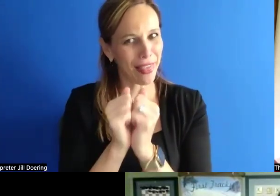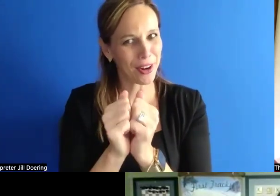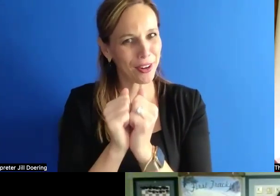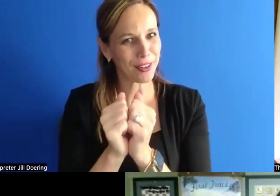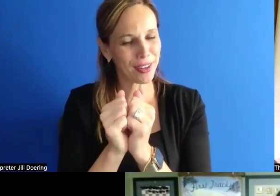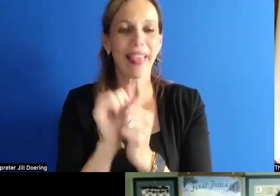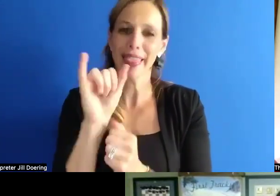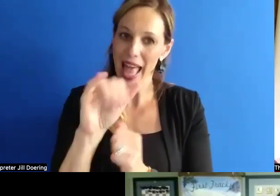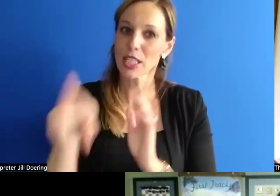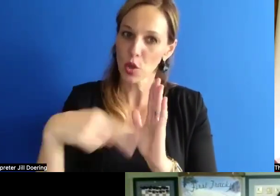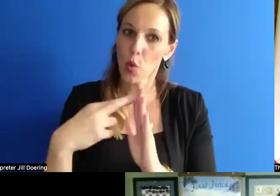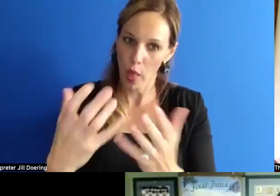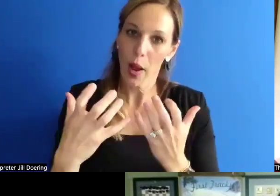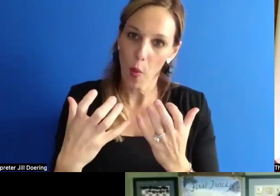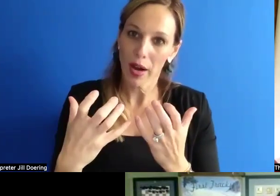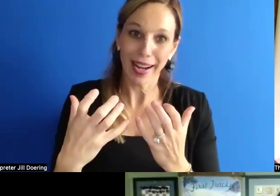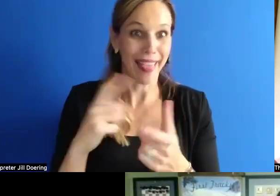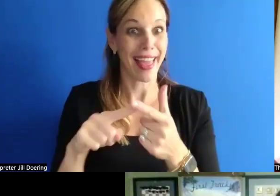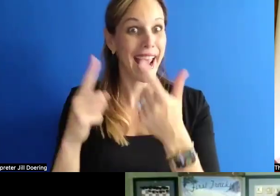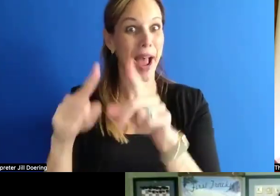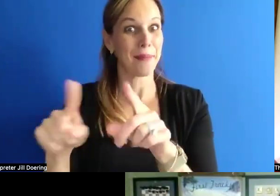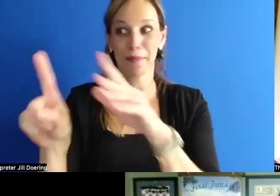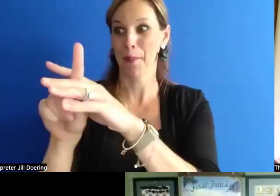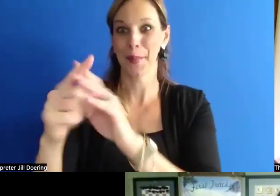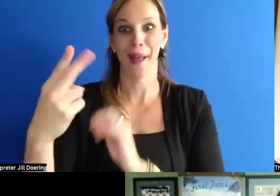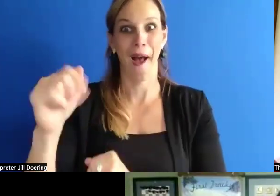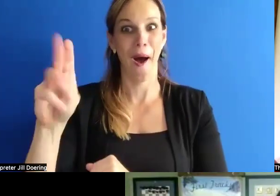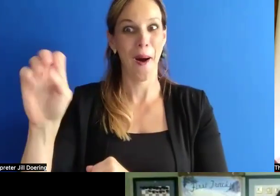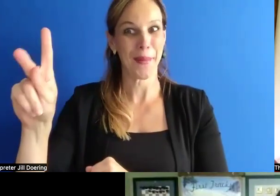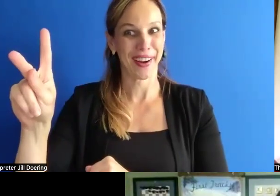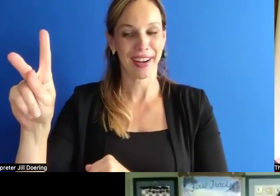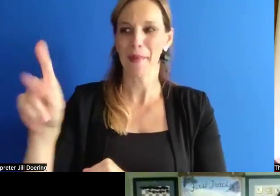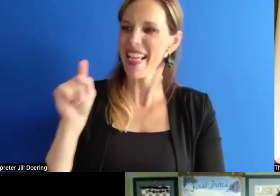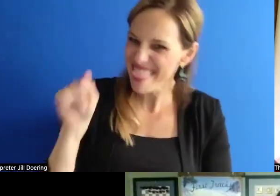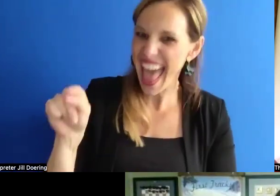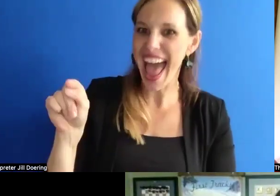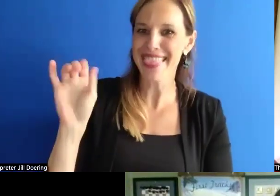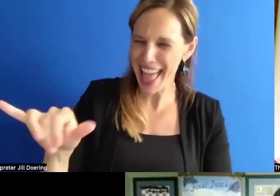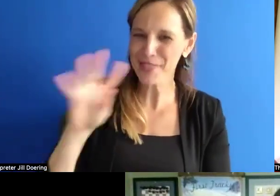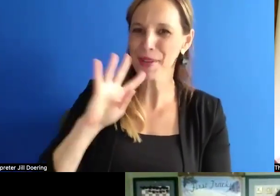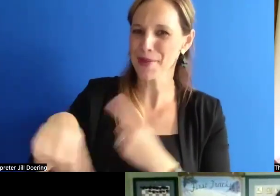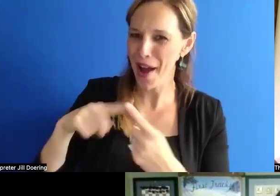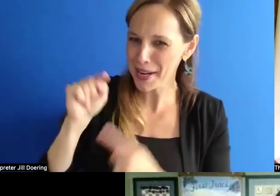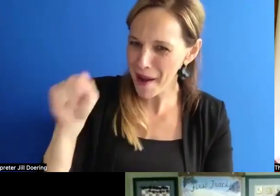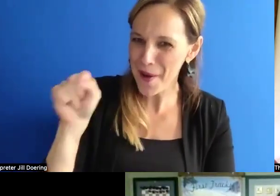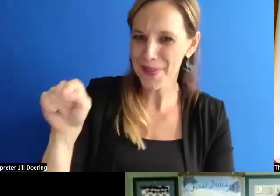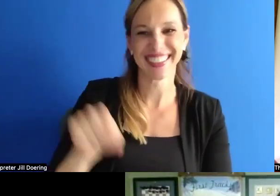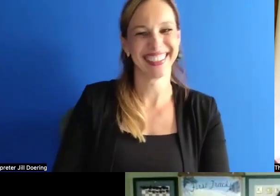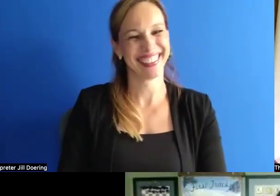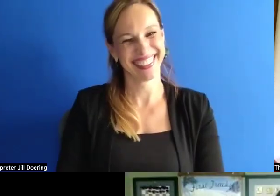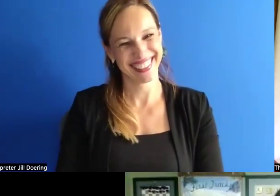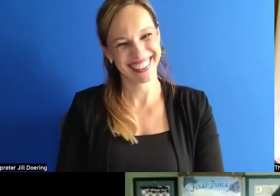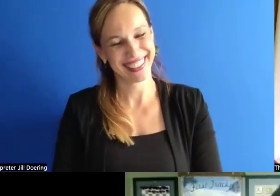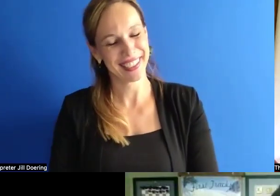roles I really wanted. And then suddenly Hallmark appeared and I was like, this is what I'm talking about. Happening